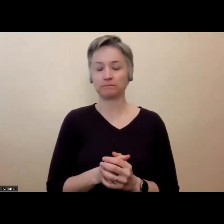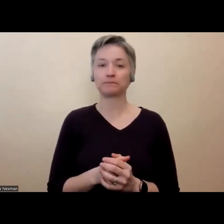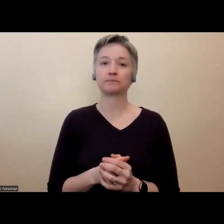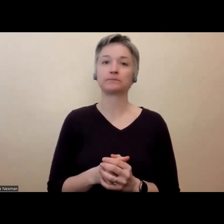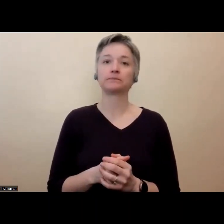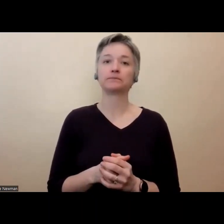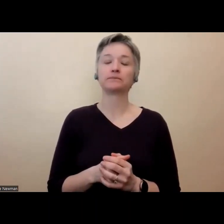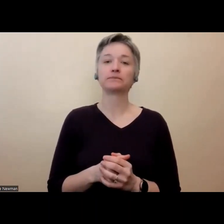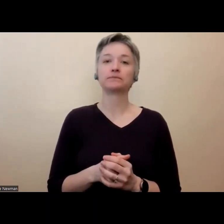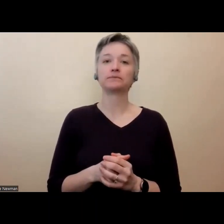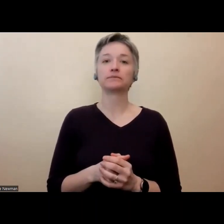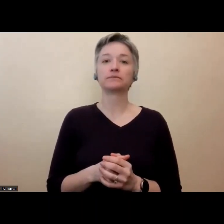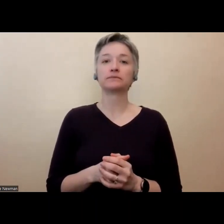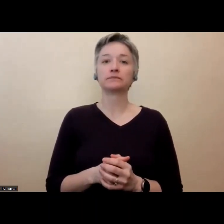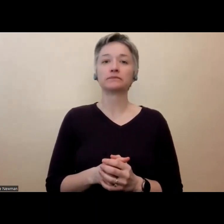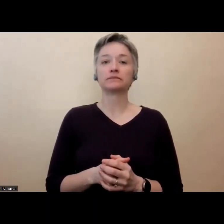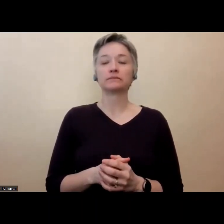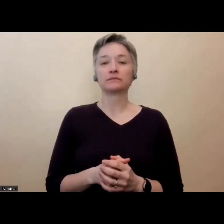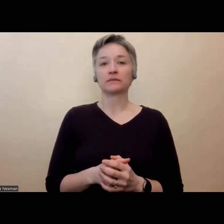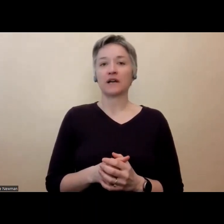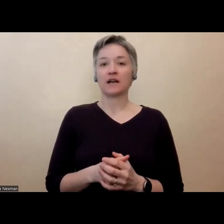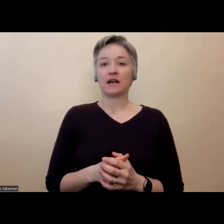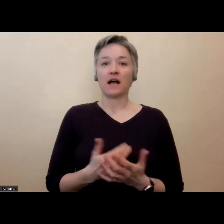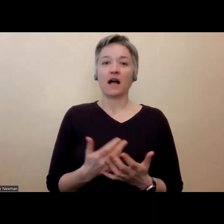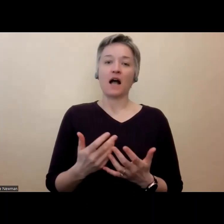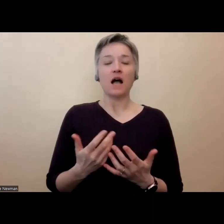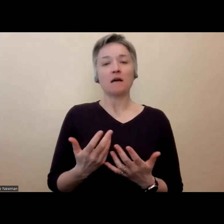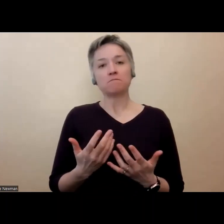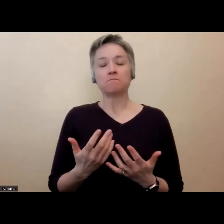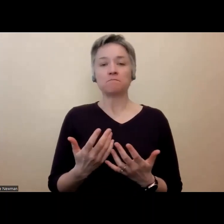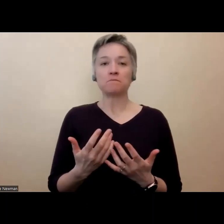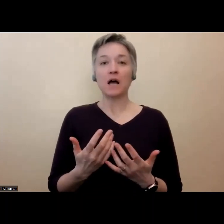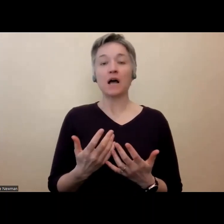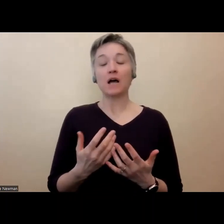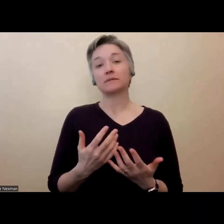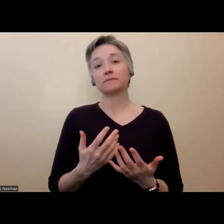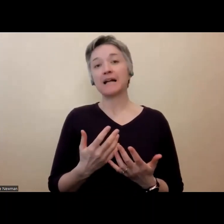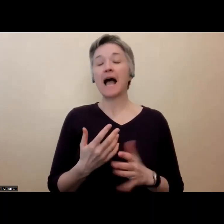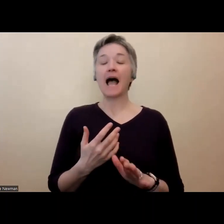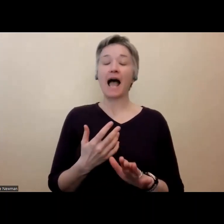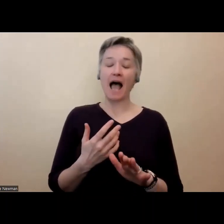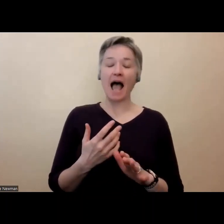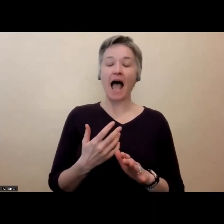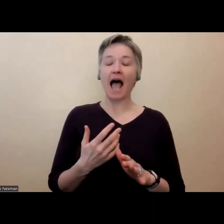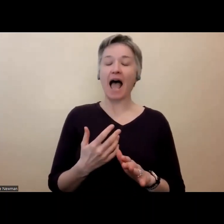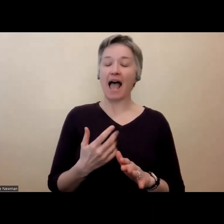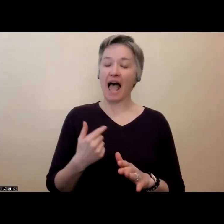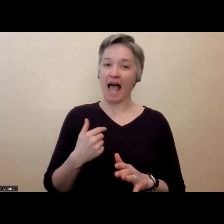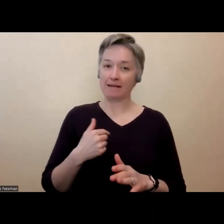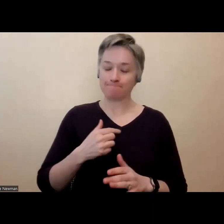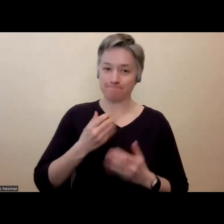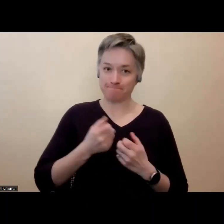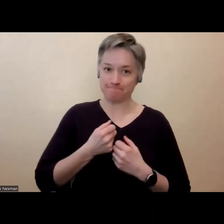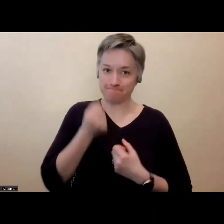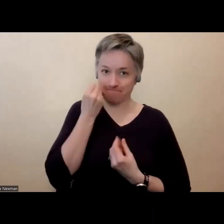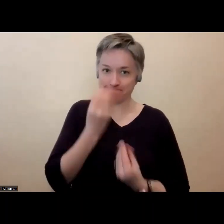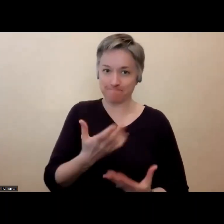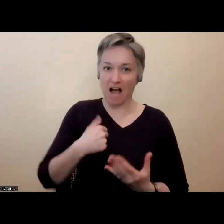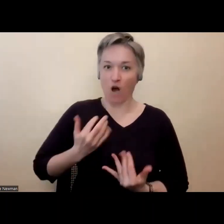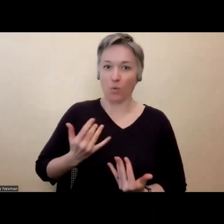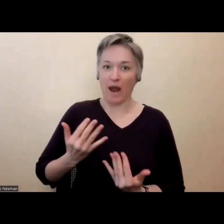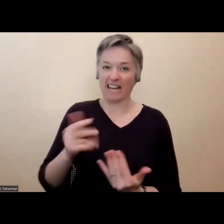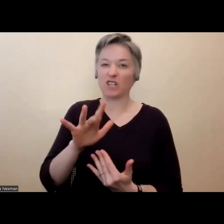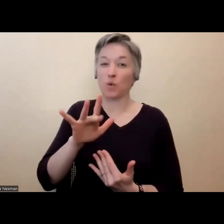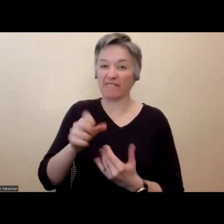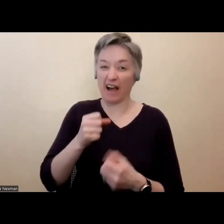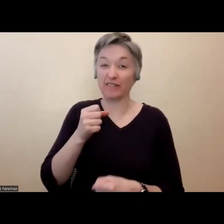This is something that obviously is a concern. I waited 25 years before I had the next colonoscopy. I'm